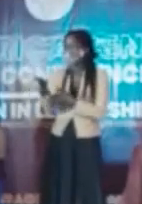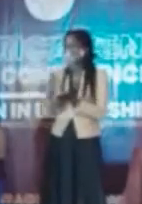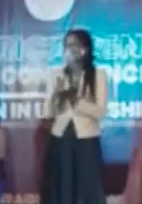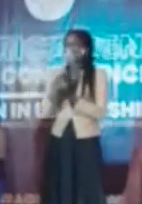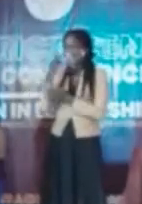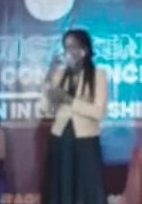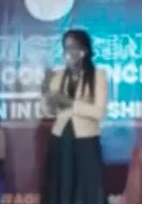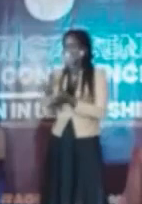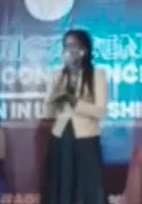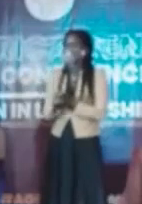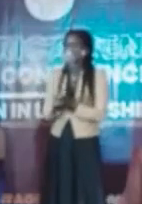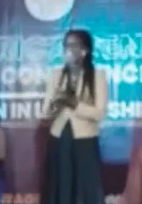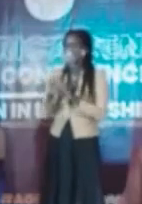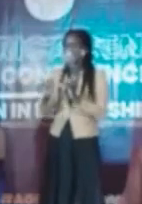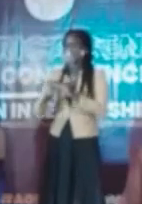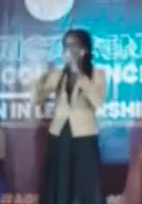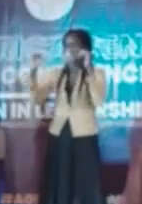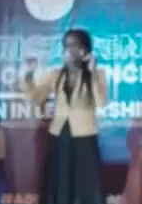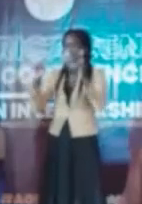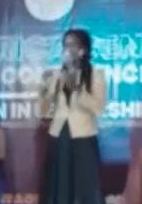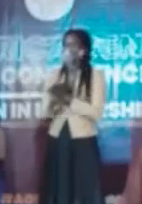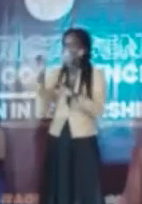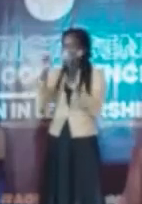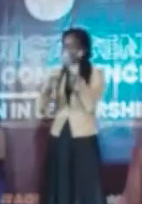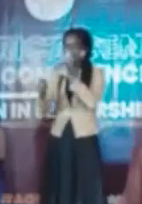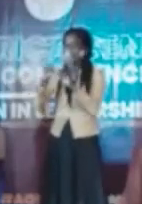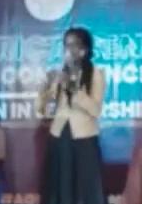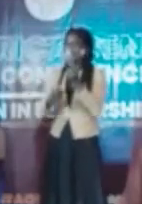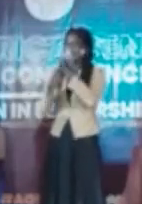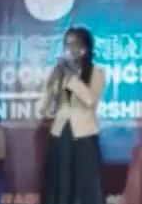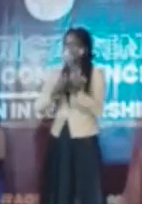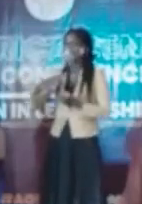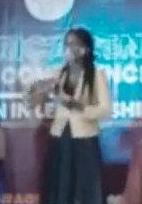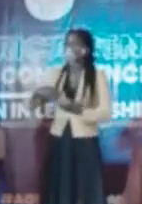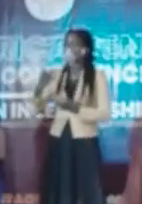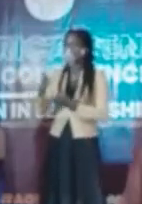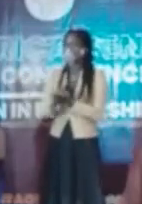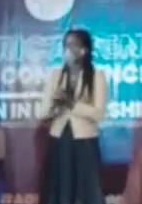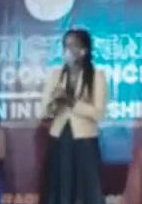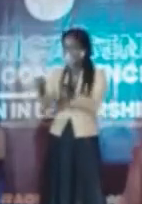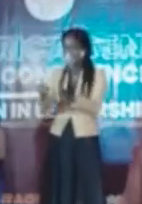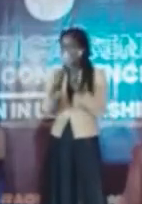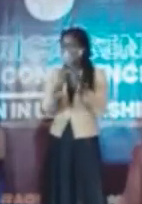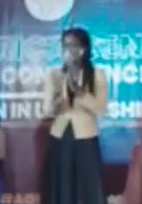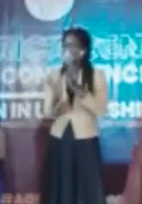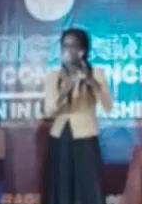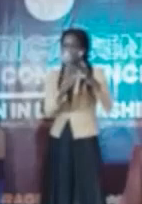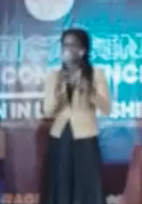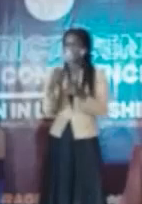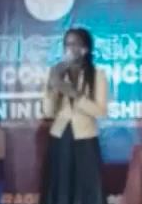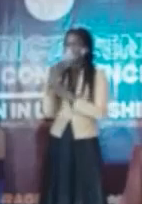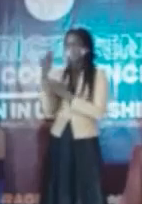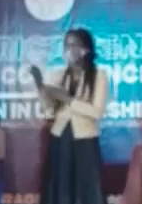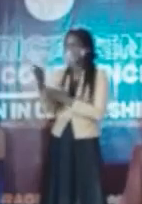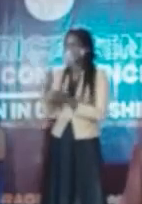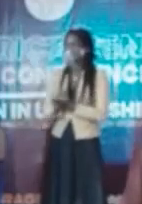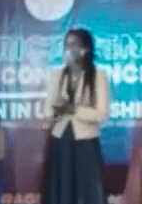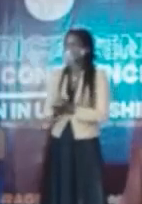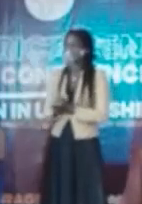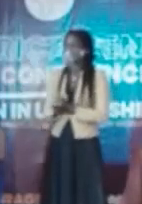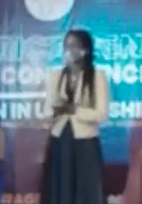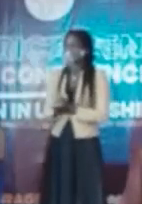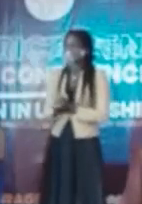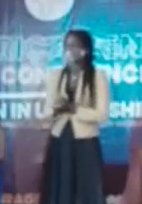ensure that there are equitable investments to support women in the agriculture sector. Thank you. Thank you very